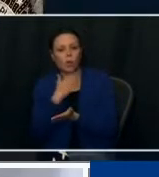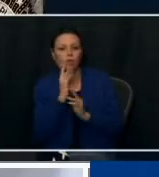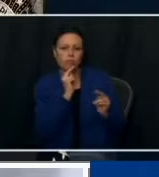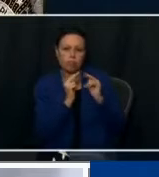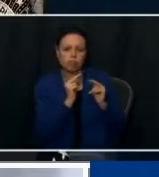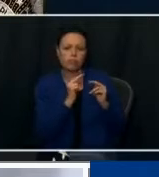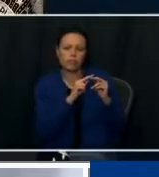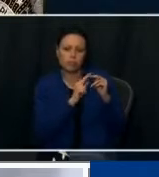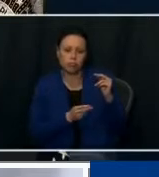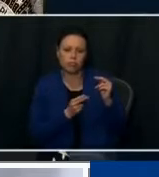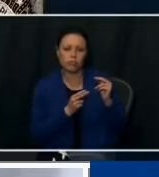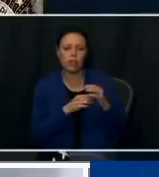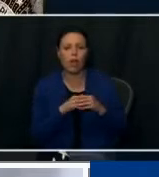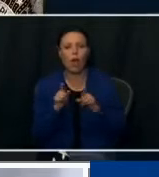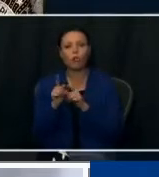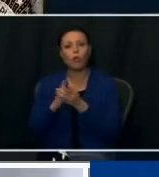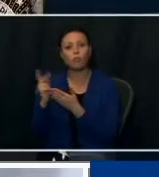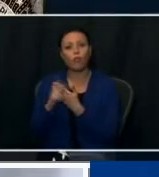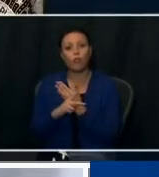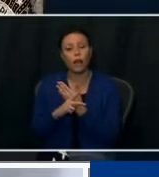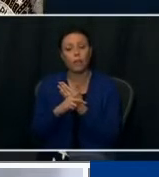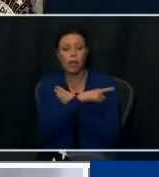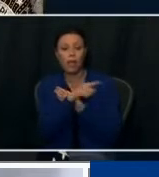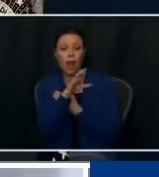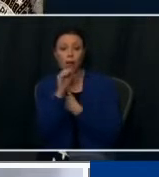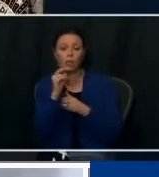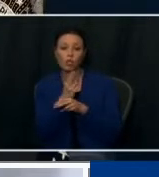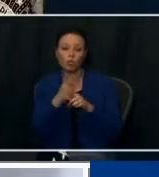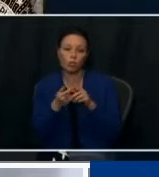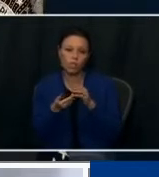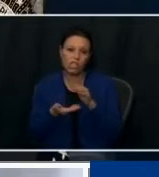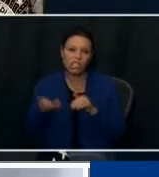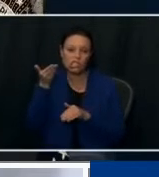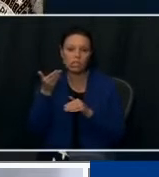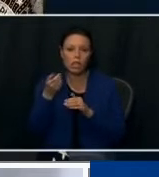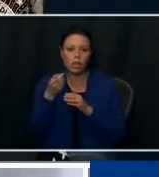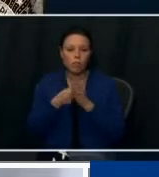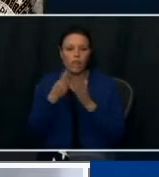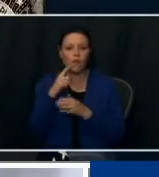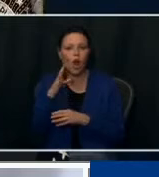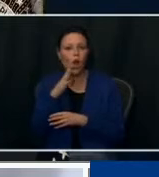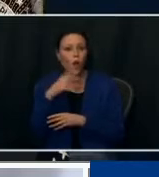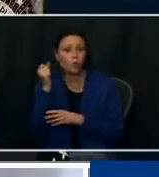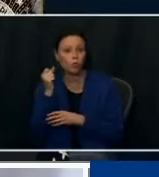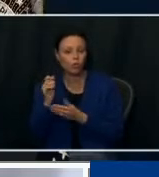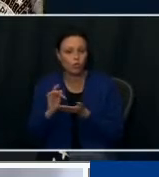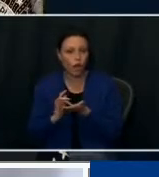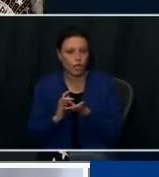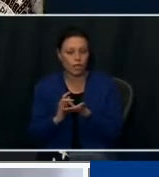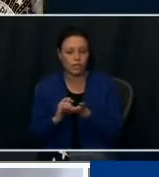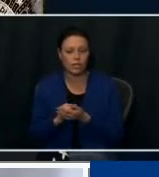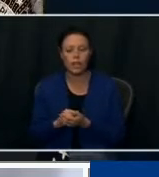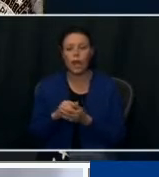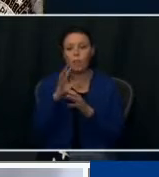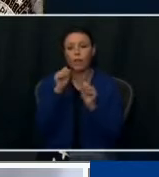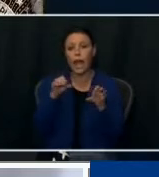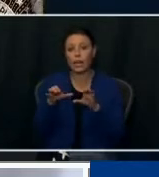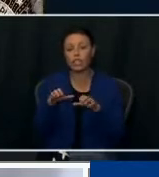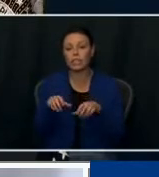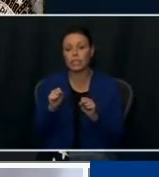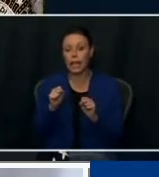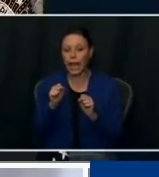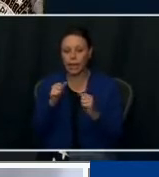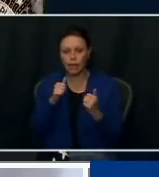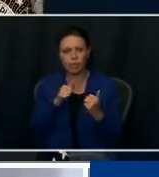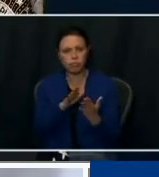program that's been used by drug companies to jack up prices on older drugs the president's actions today boldly take on the